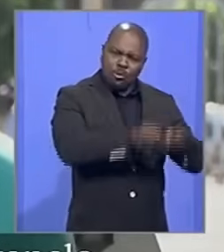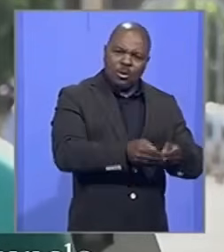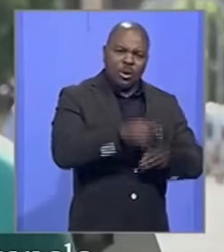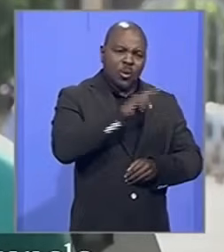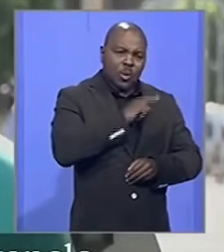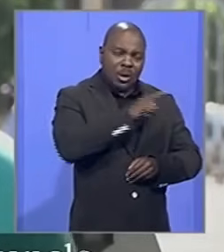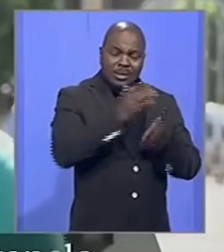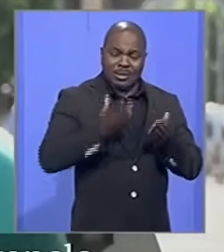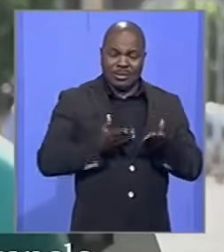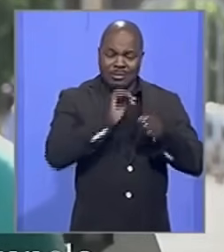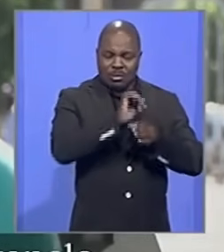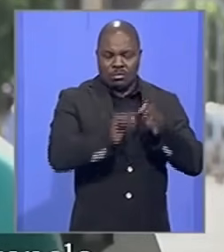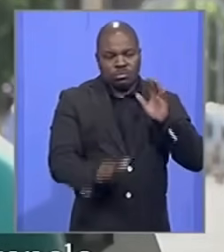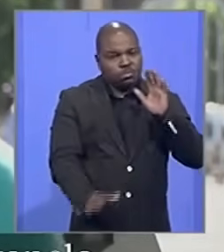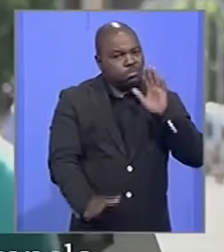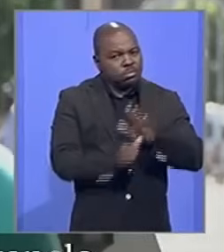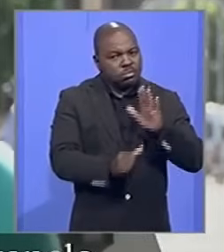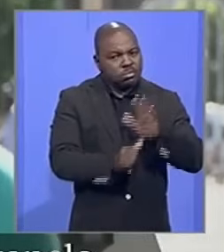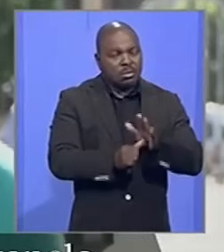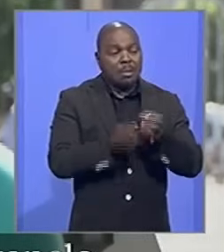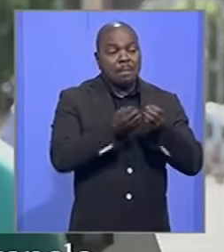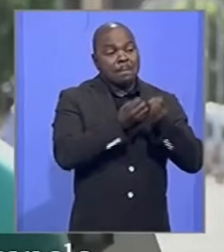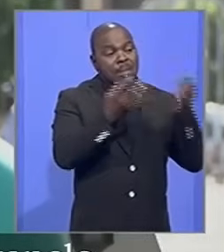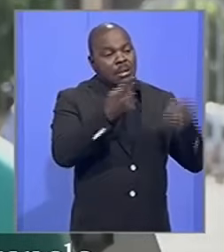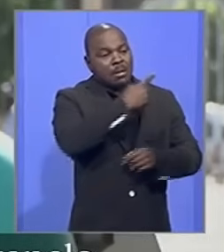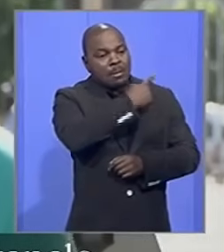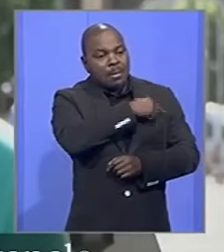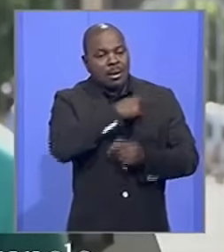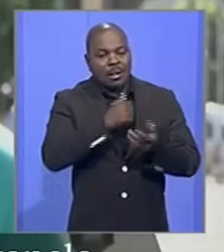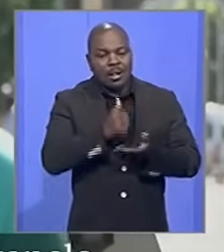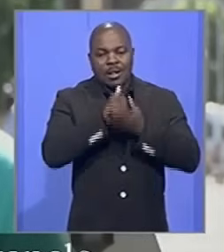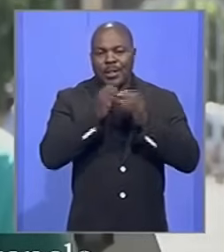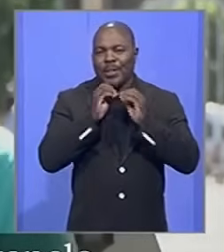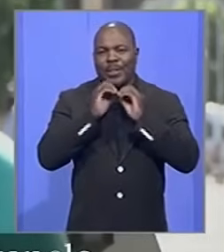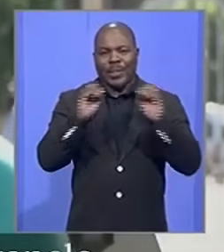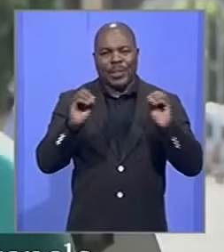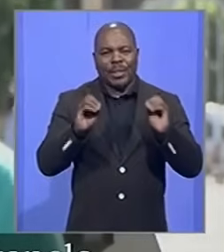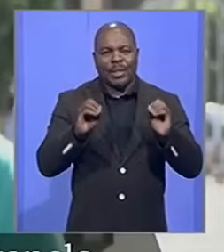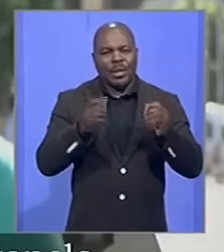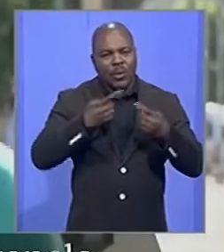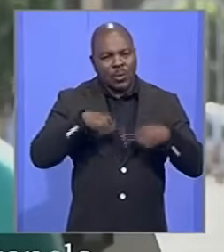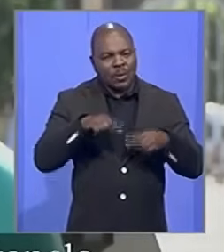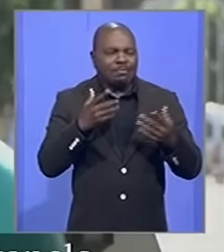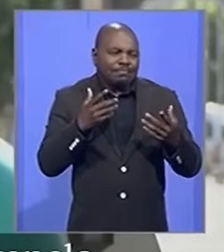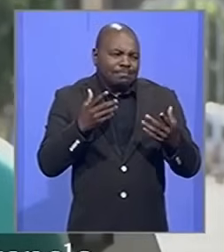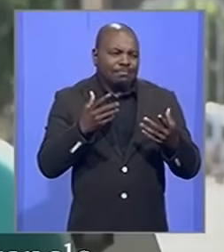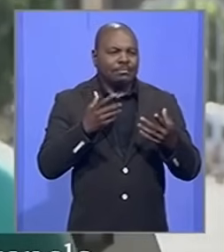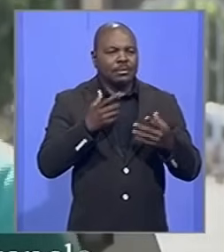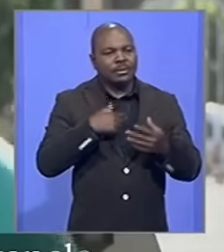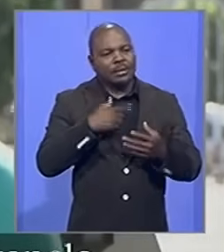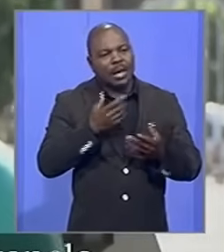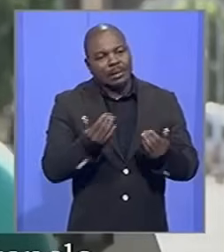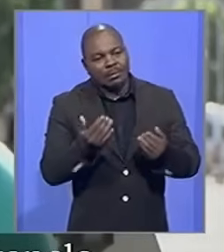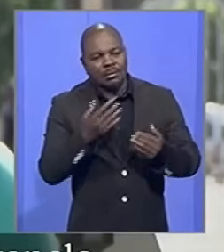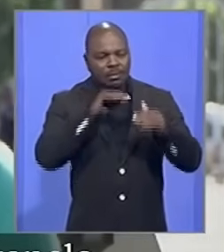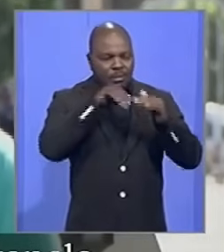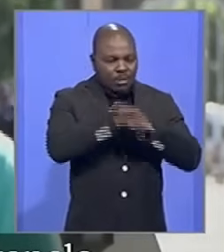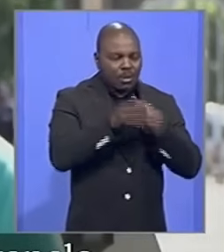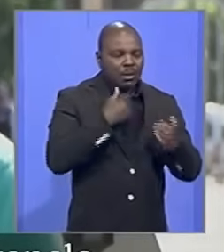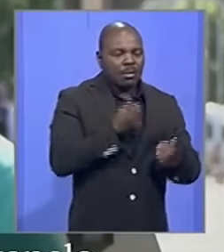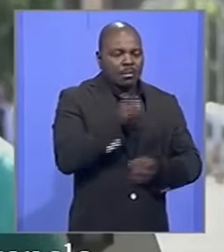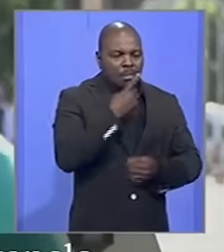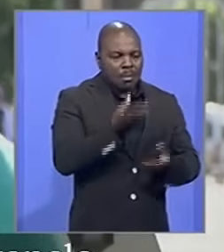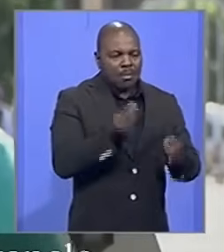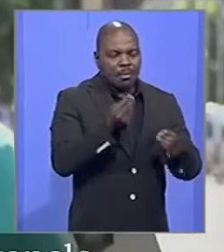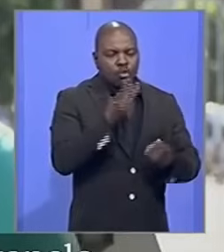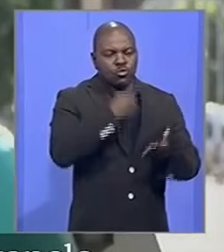providing is critical. The majority of them, they don't have medical aid. So some of them were expected to get their medications in the past 2 weeks. Now